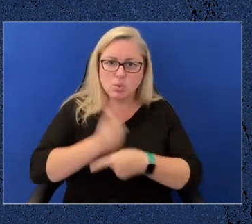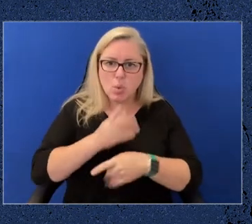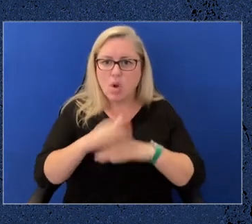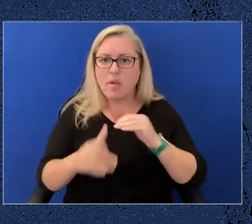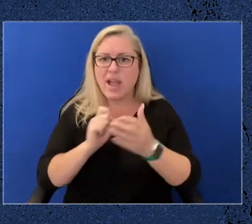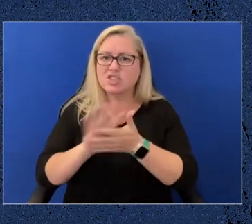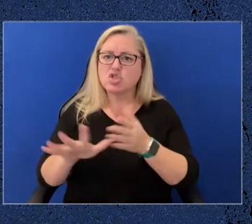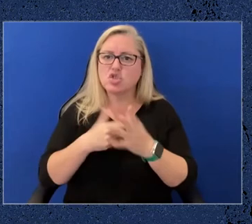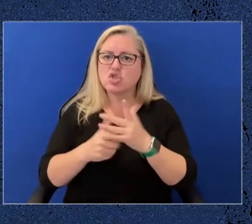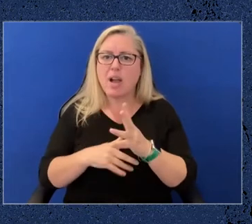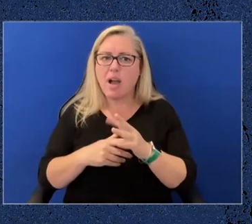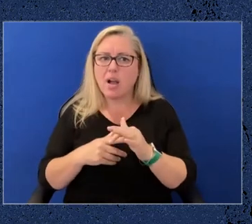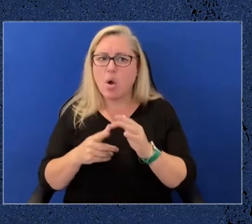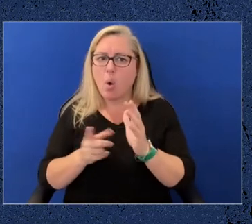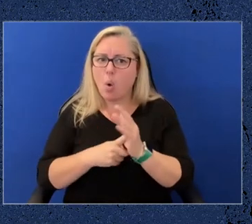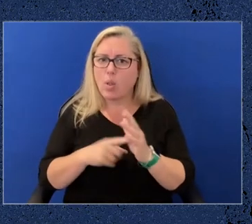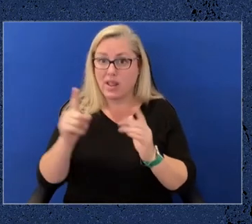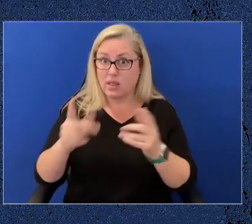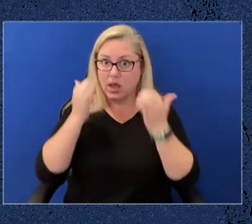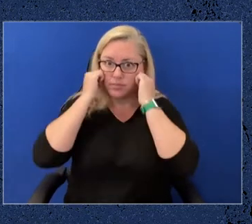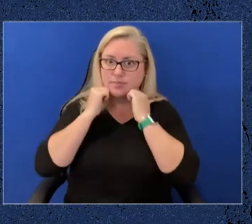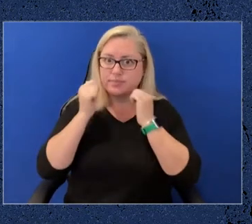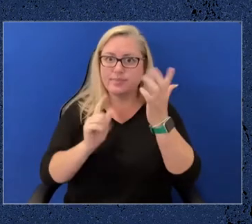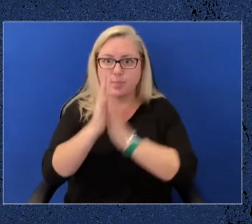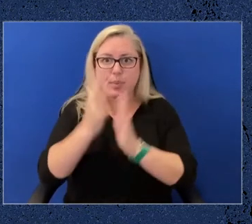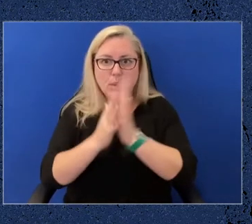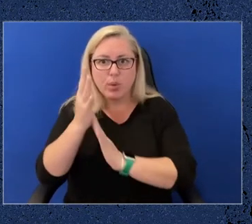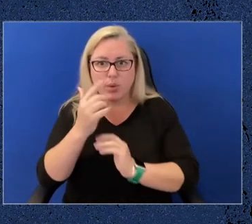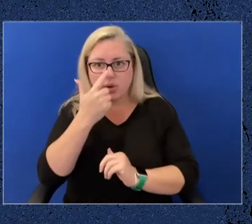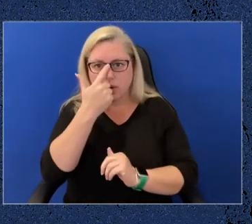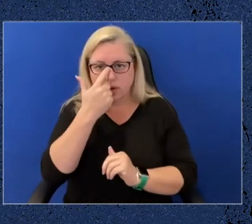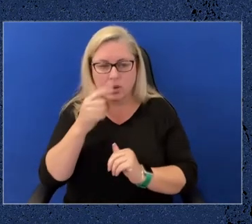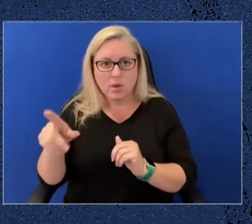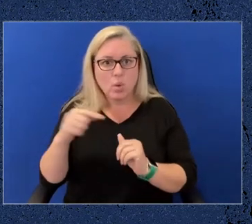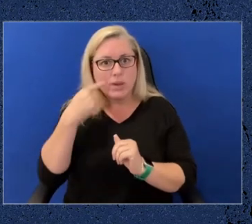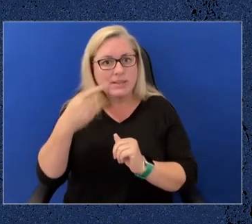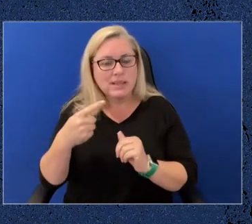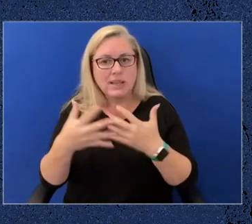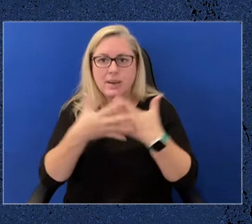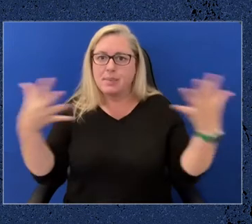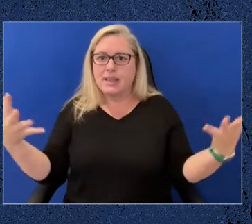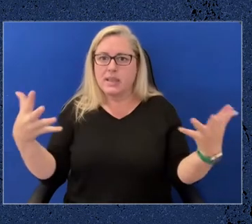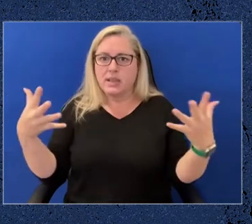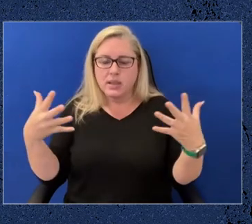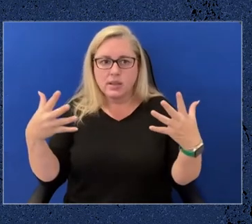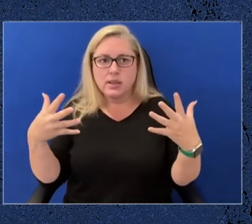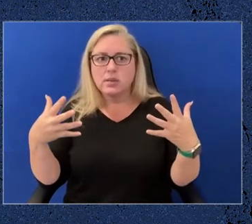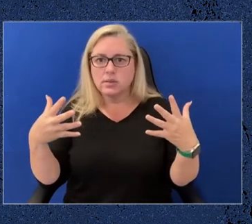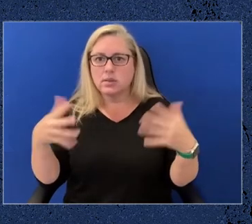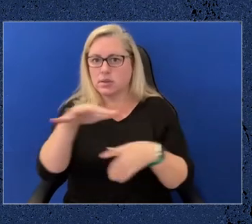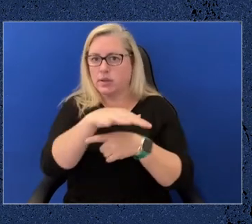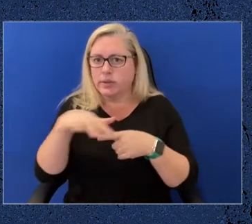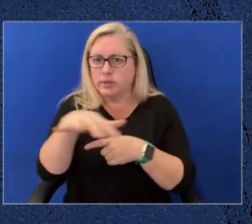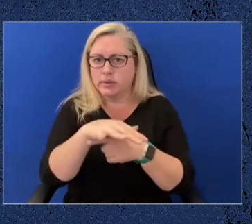of burning. Mm. I mean, I think that's one area where we've seen a really big spike in interest in Aboriginal land